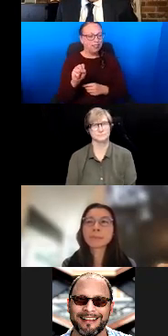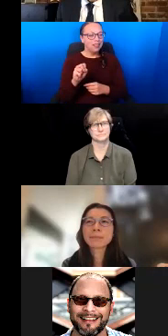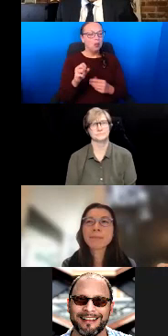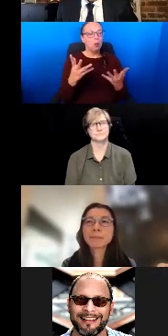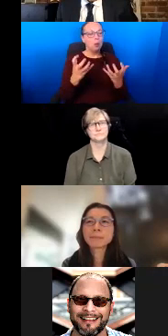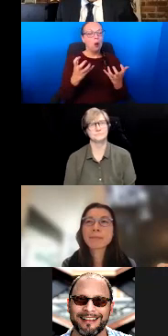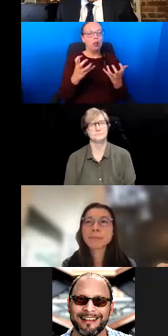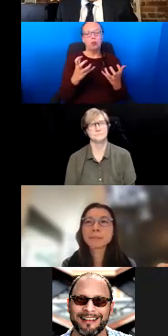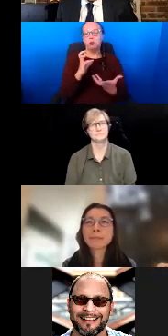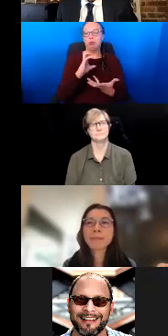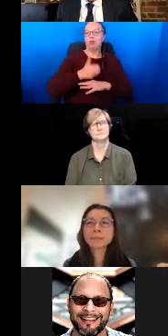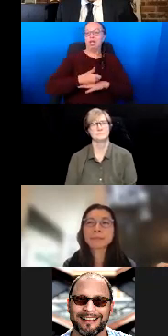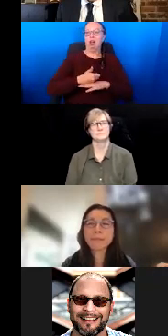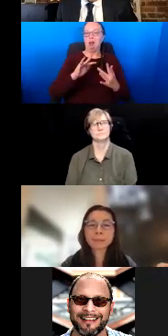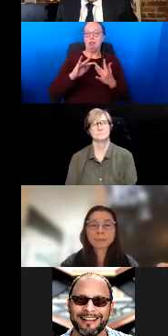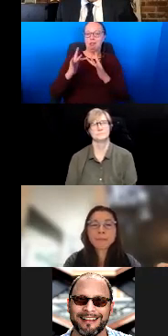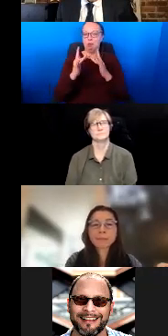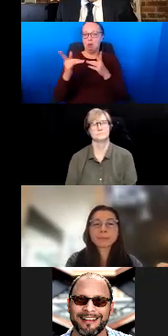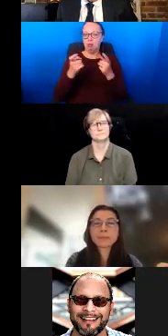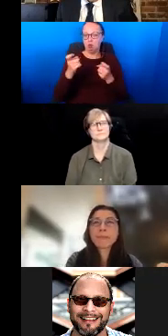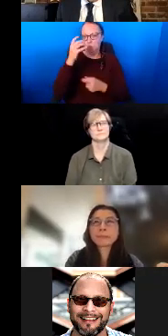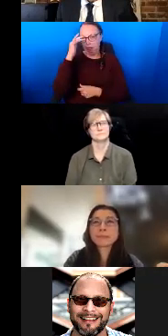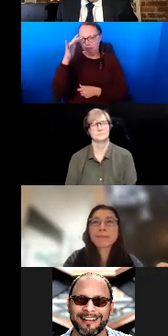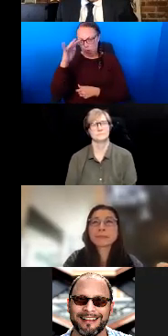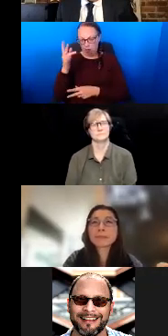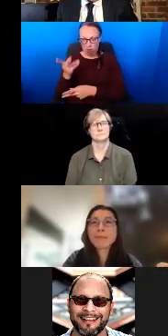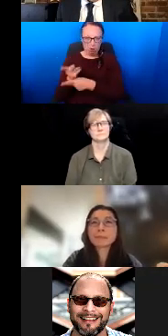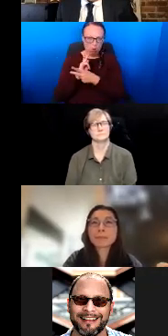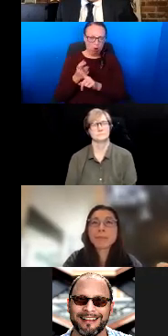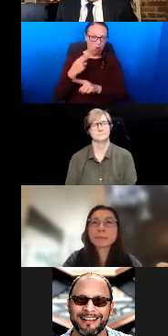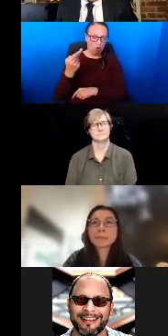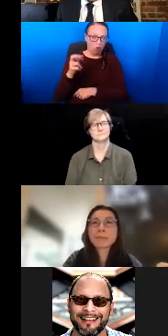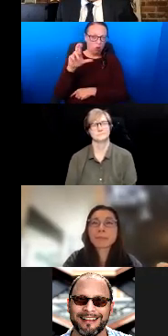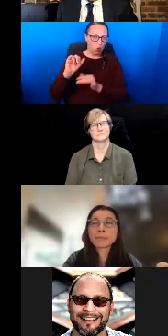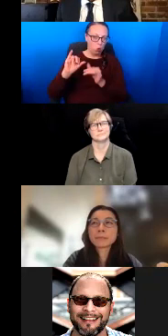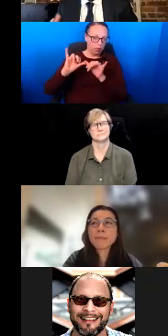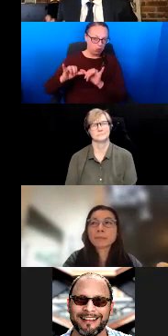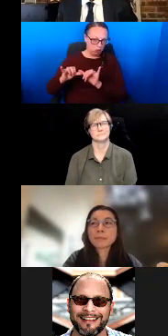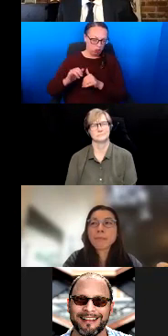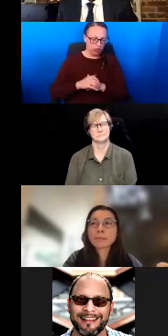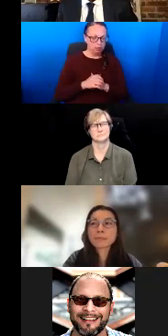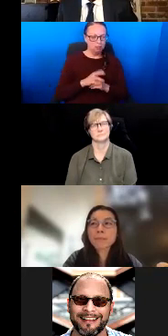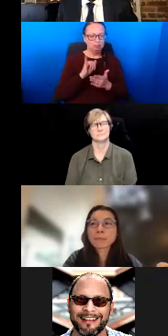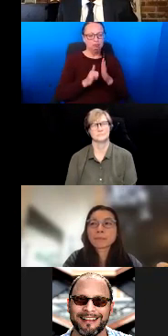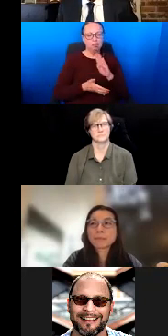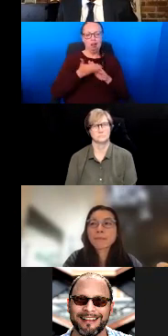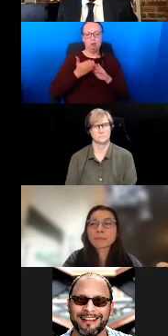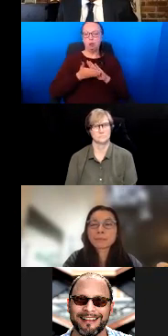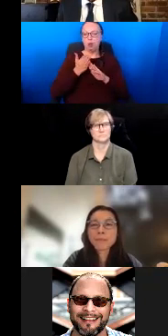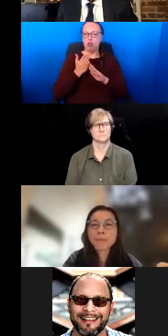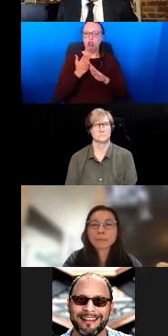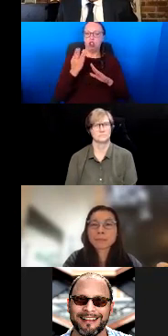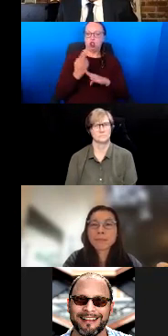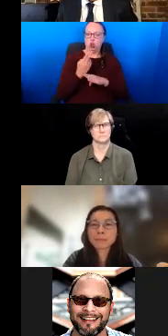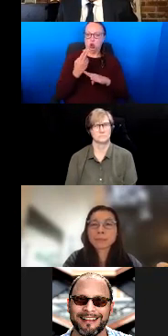theory, a set of ideas borrowed from neuroengineering, which allows for inferences about the operational utility of brain centers based